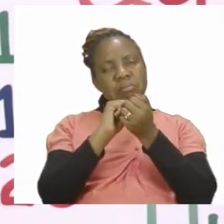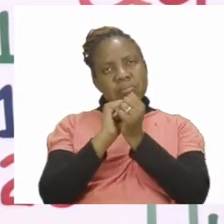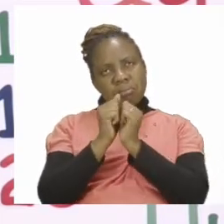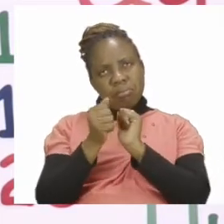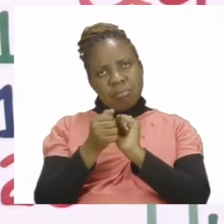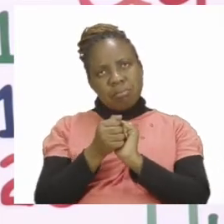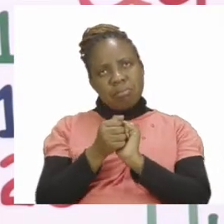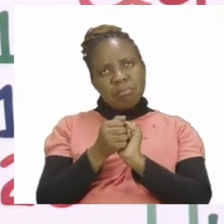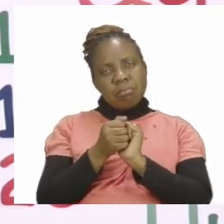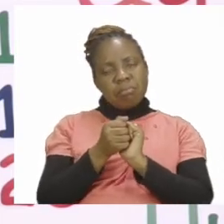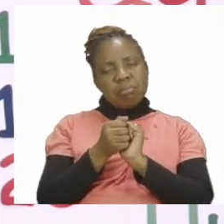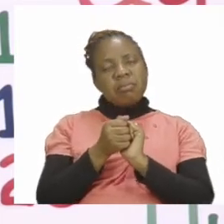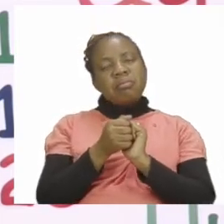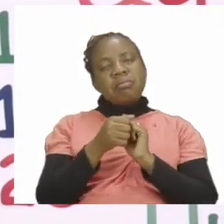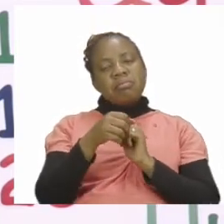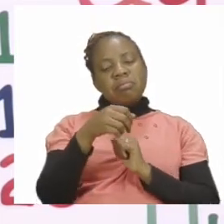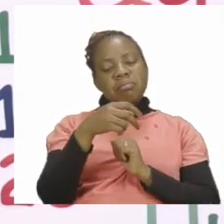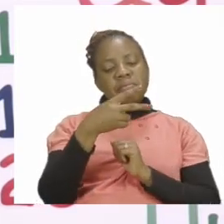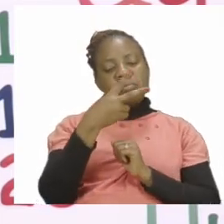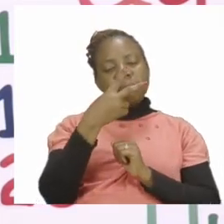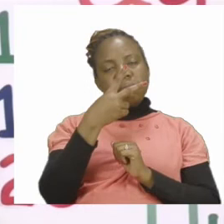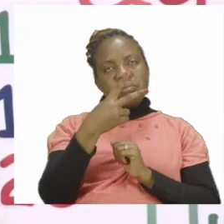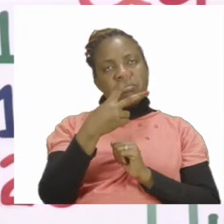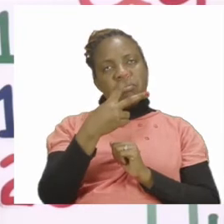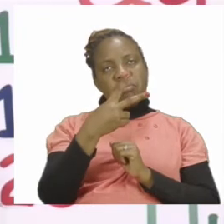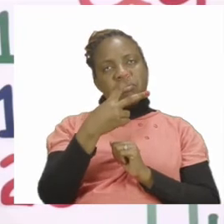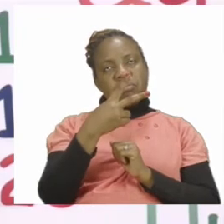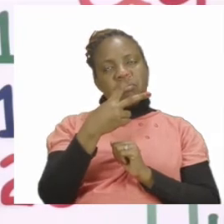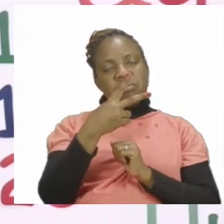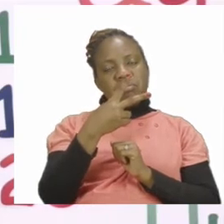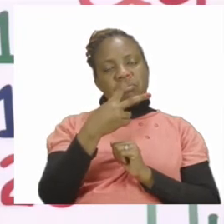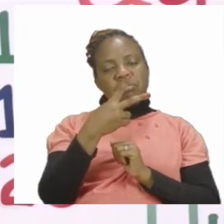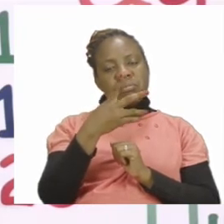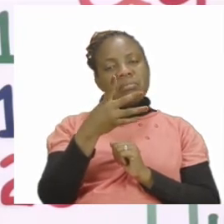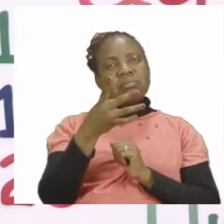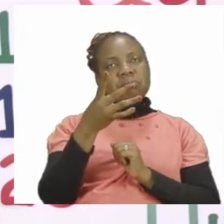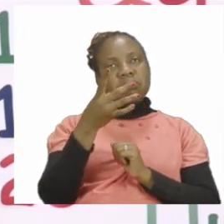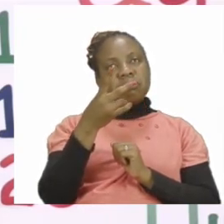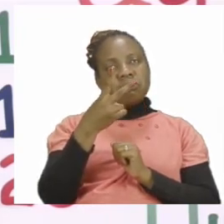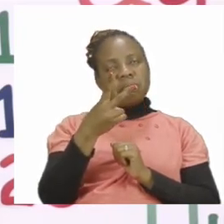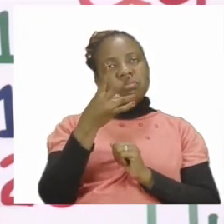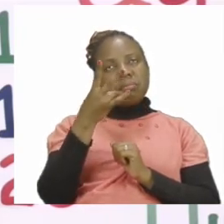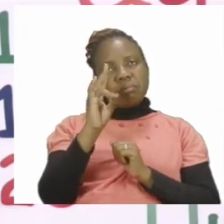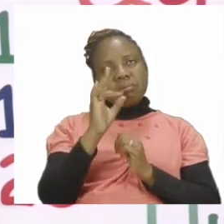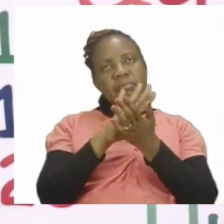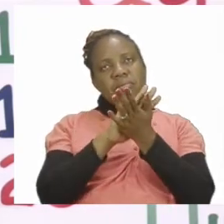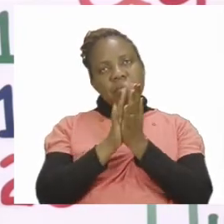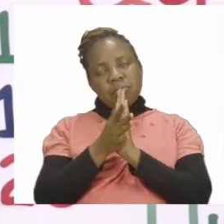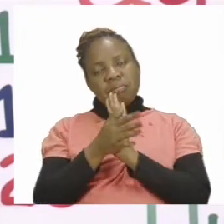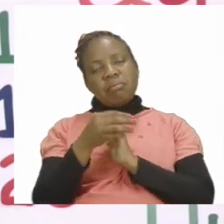27 will then become 30. There we go.